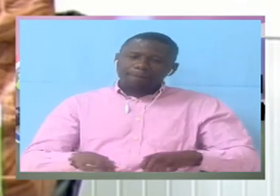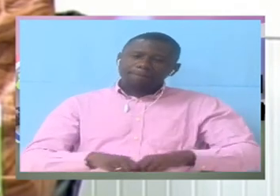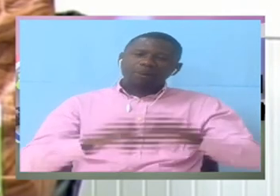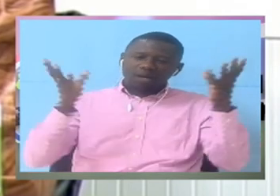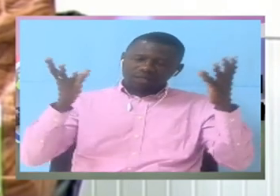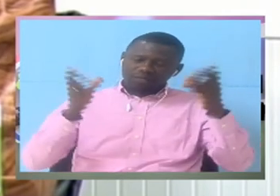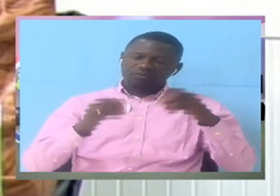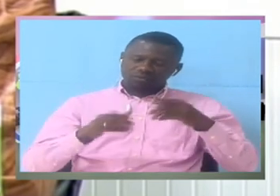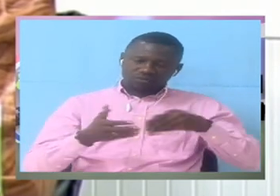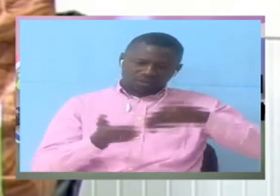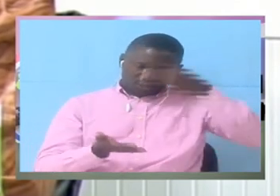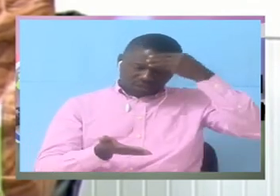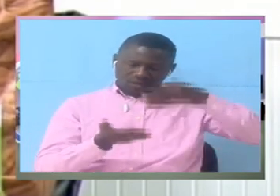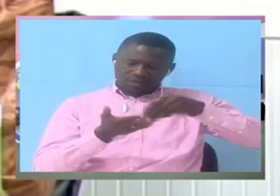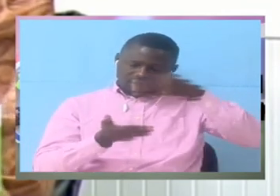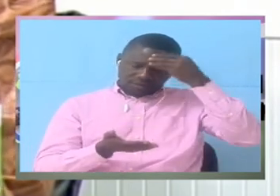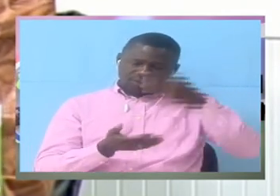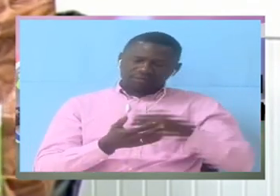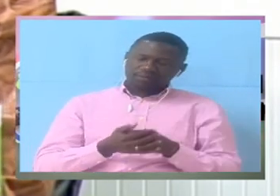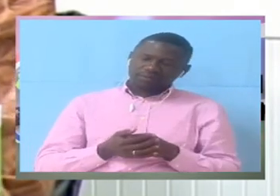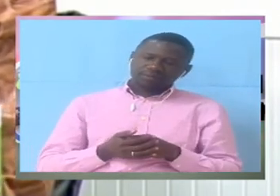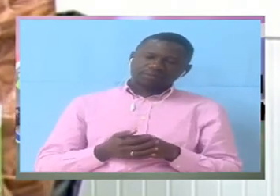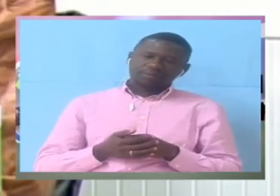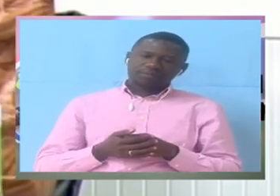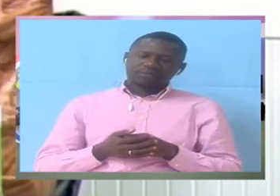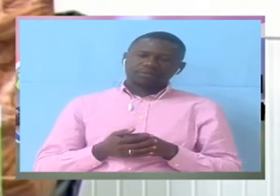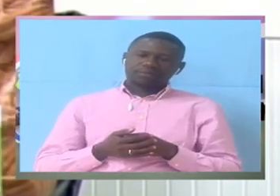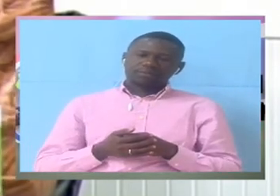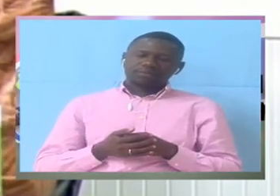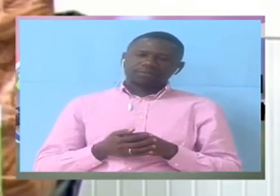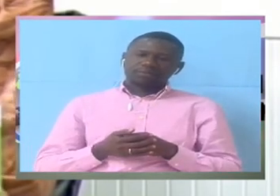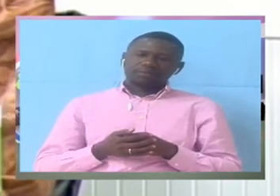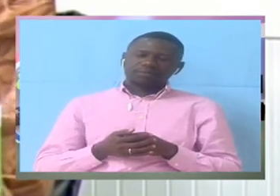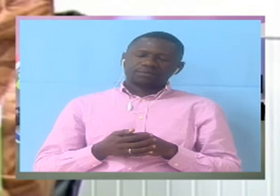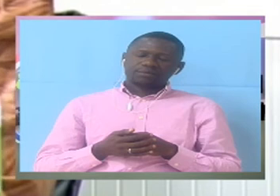bridge of fanan karan ne burning kilo bekeri nula fanga taka bridge of kaje.